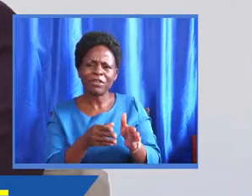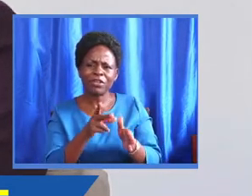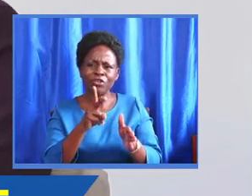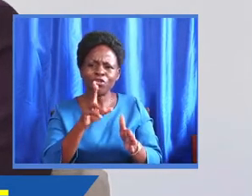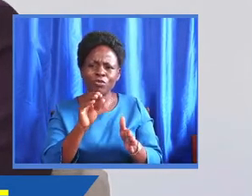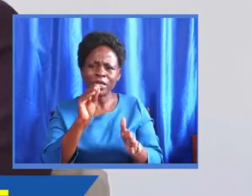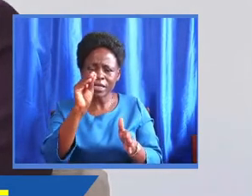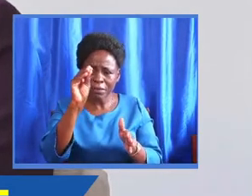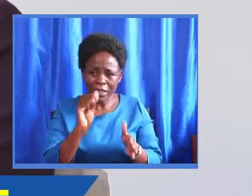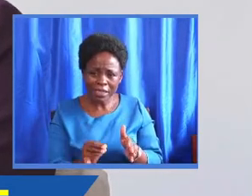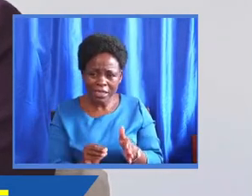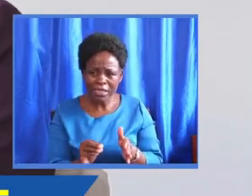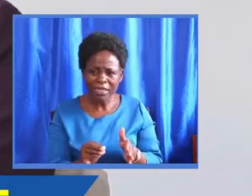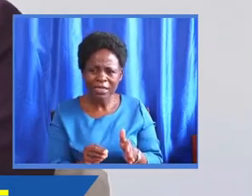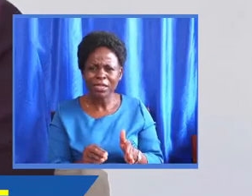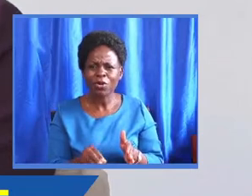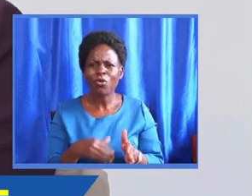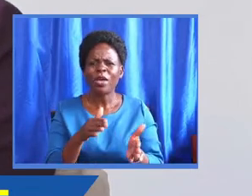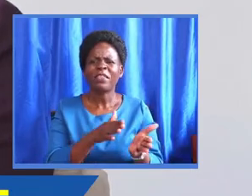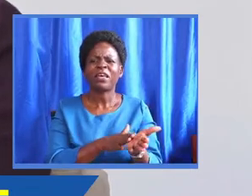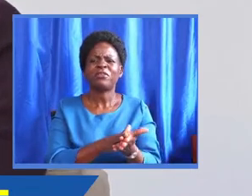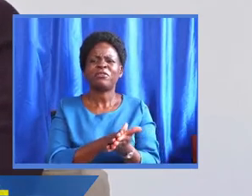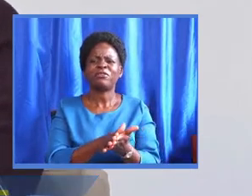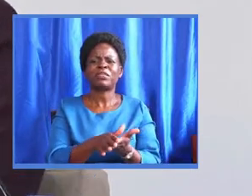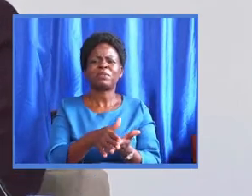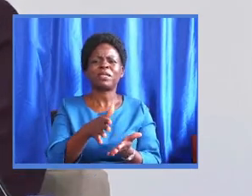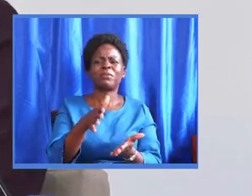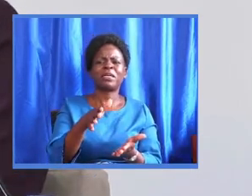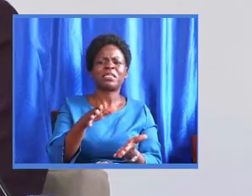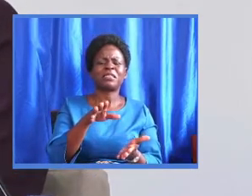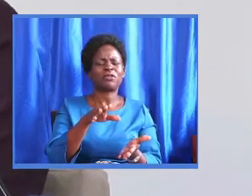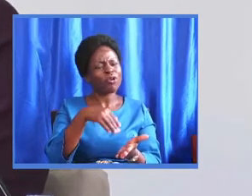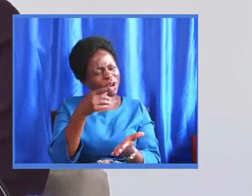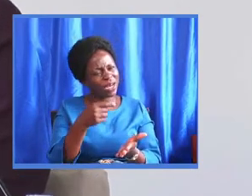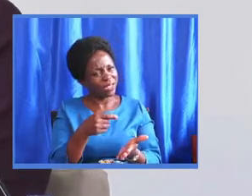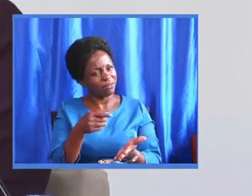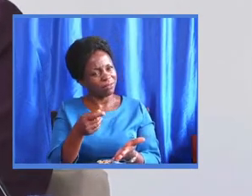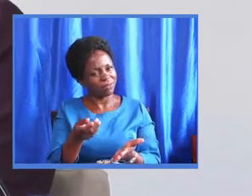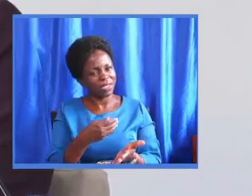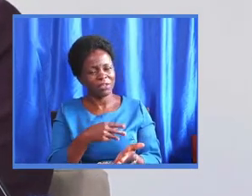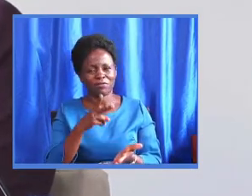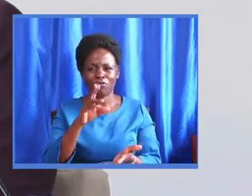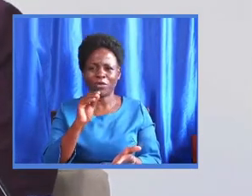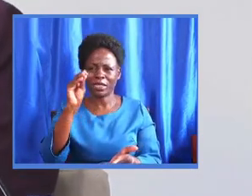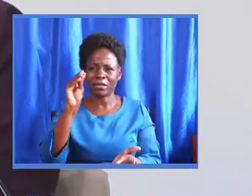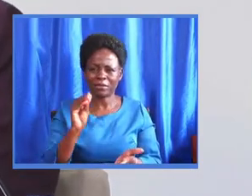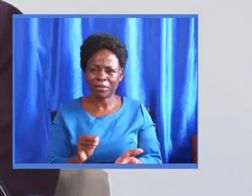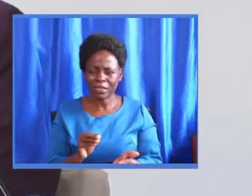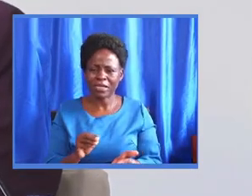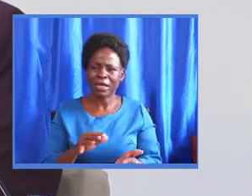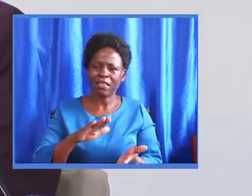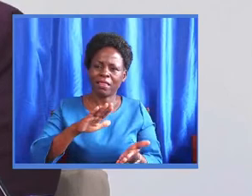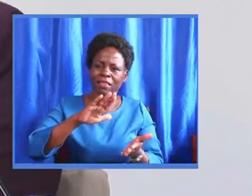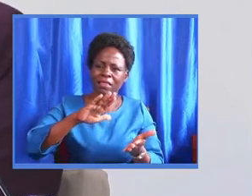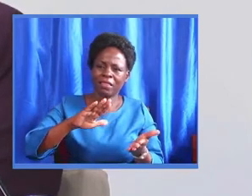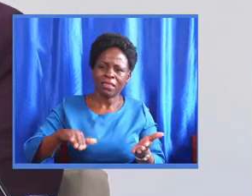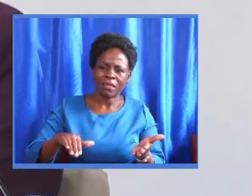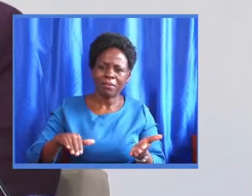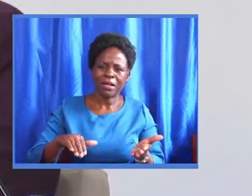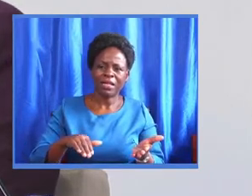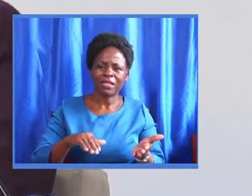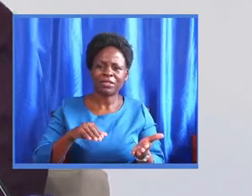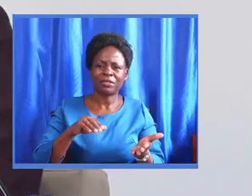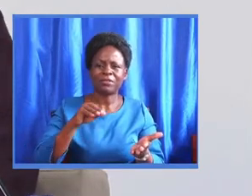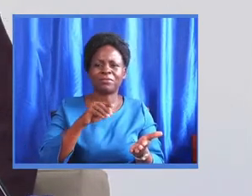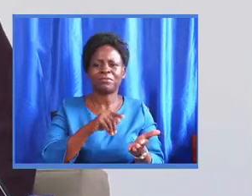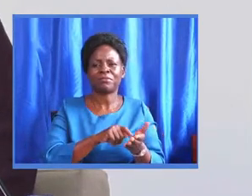the cap for your expenses. Whether you spend so much, we don't allow you just 20%. And then the balance is where we apply the threshold,